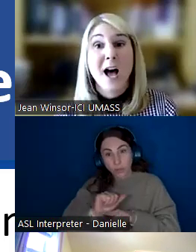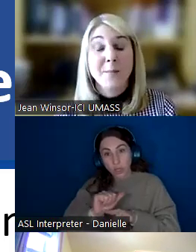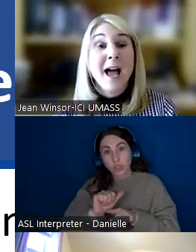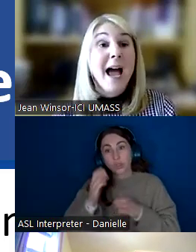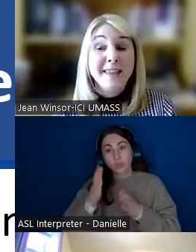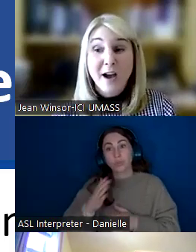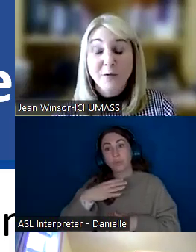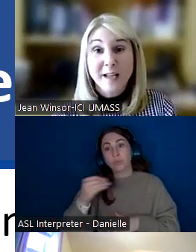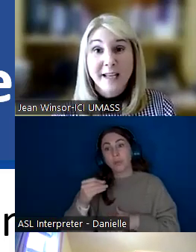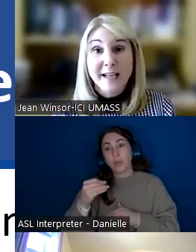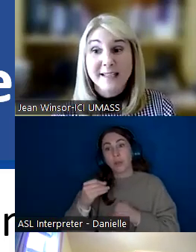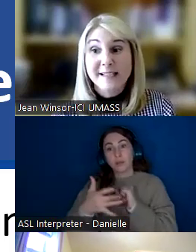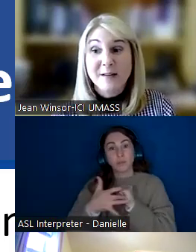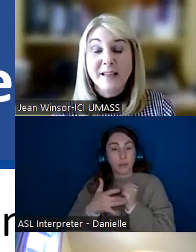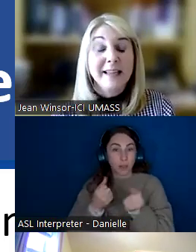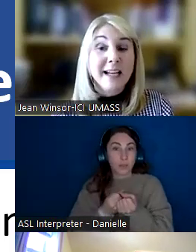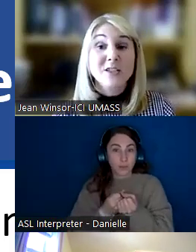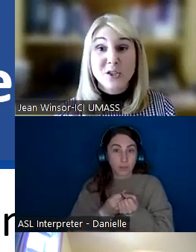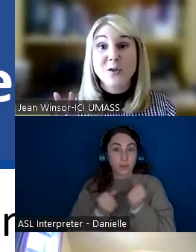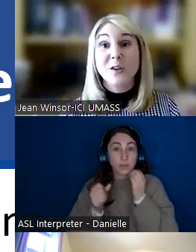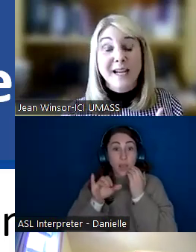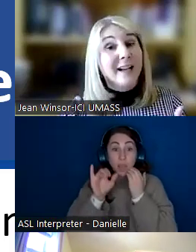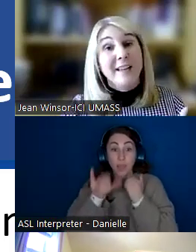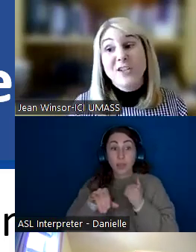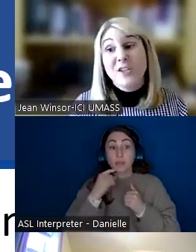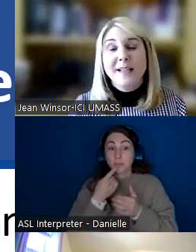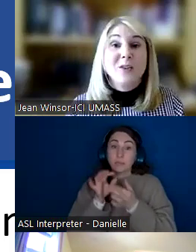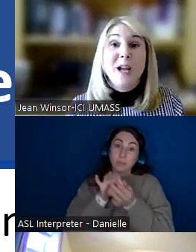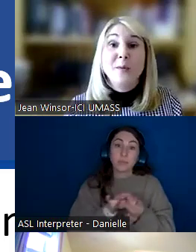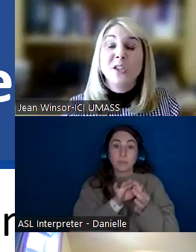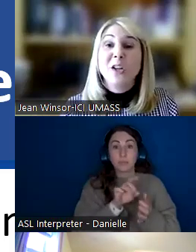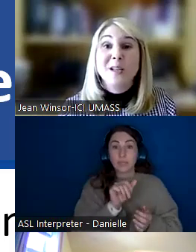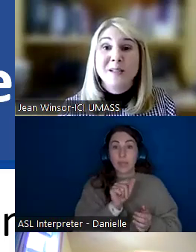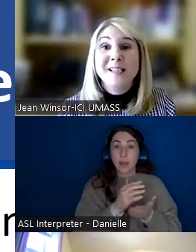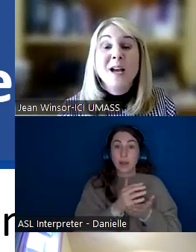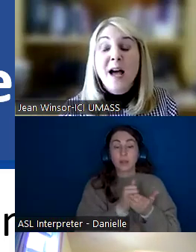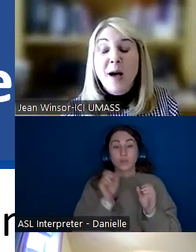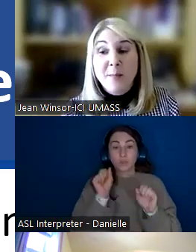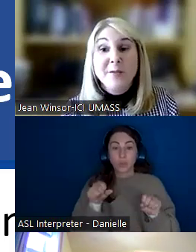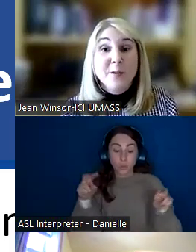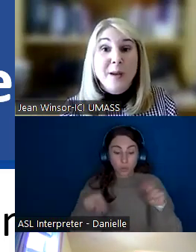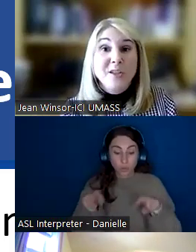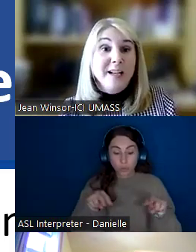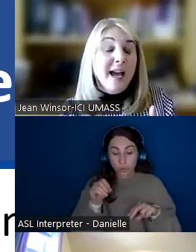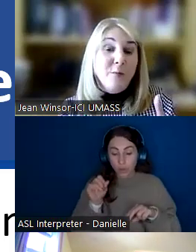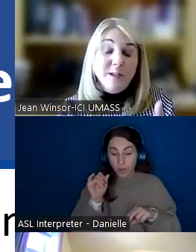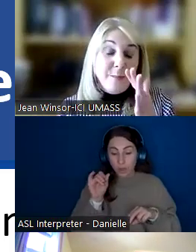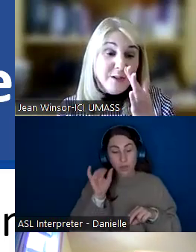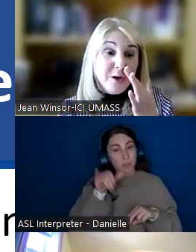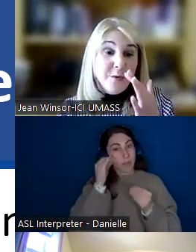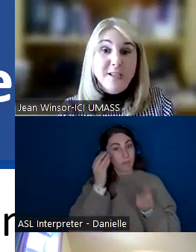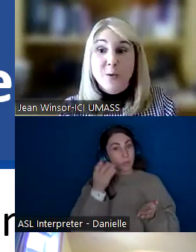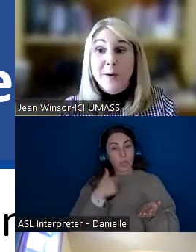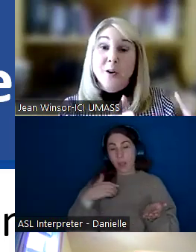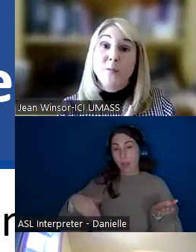assistance. And that really is linked to their data collection because they're able to look at this information. I wasn't able